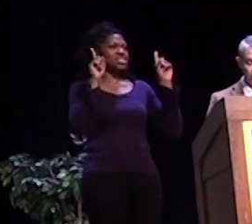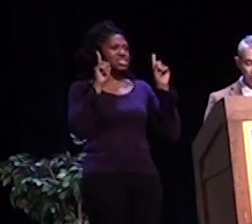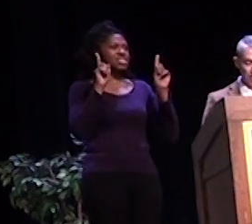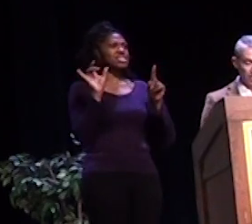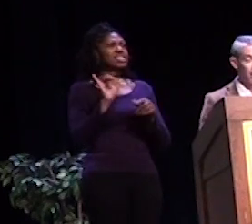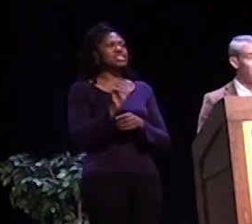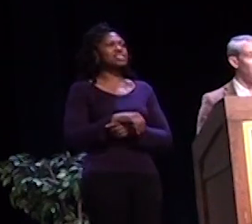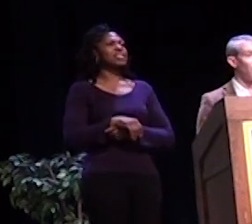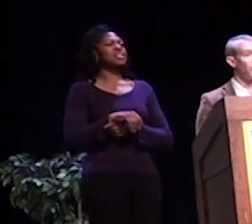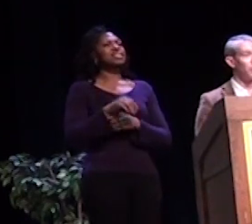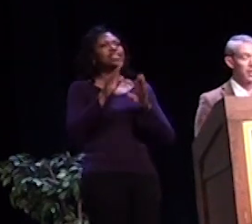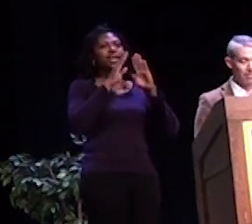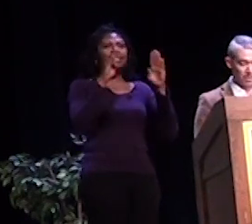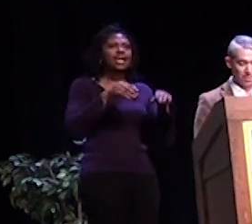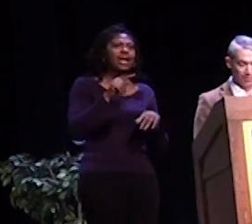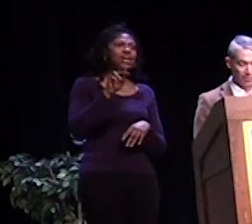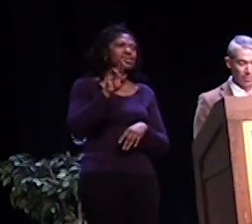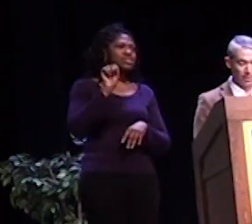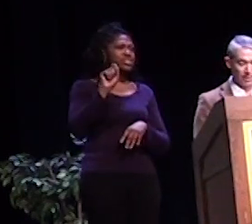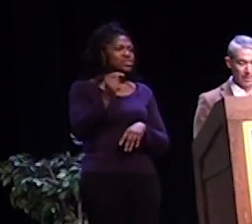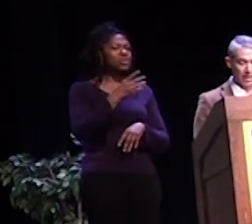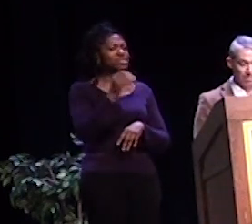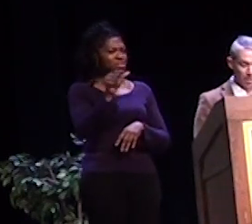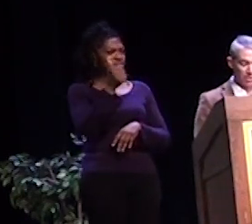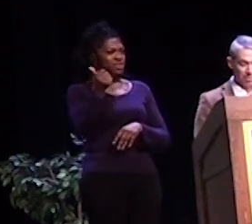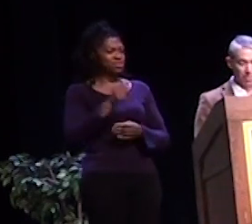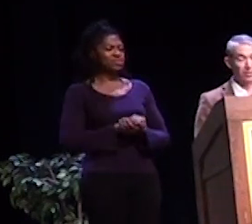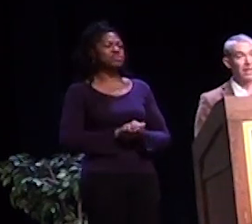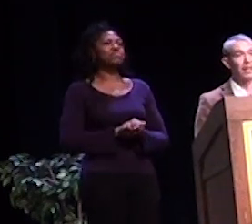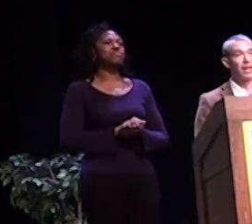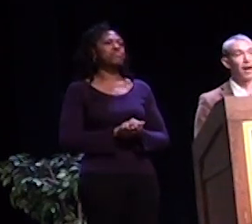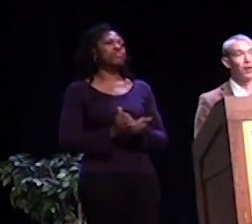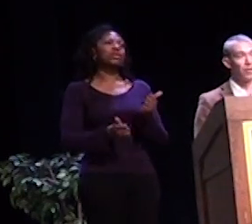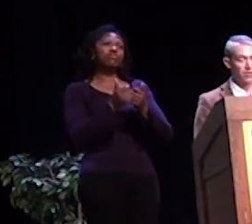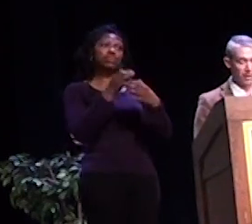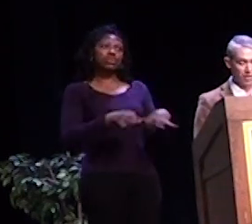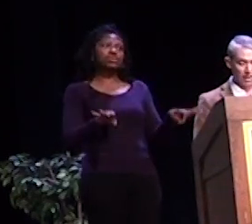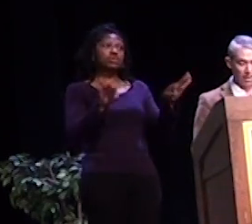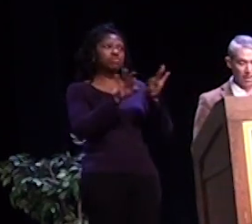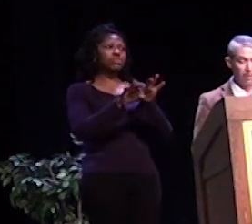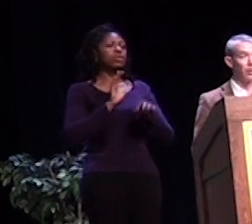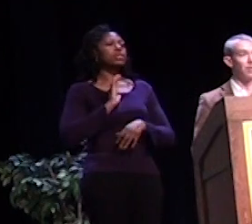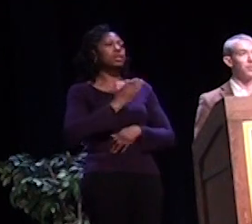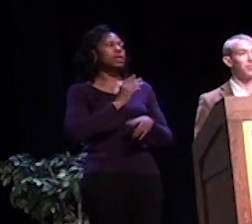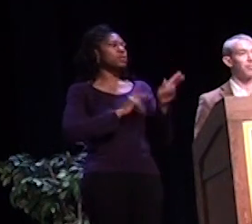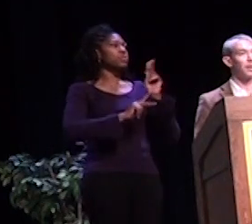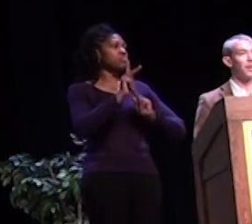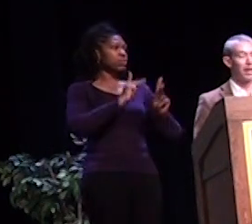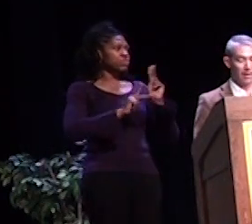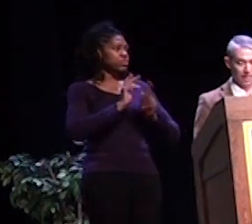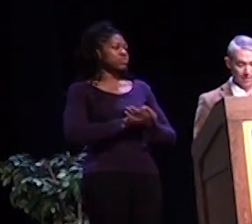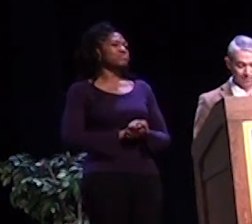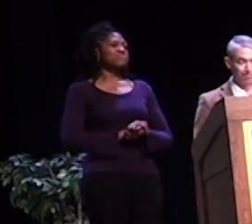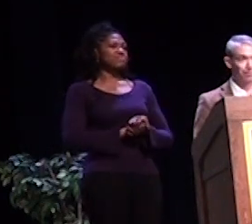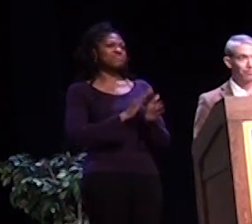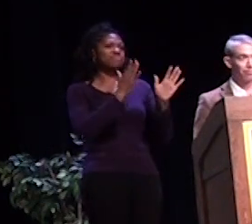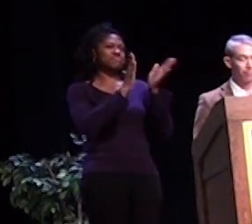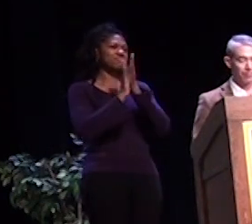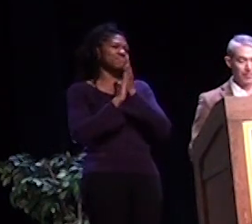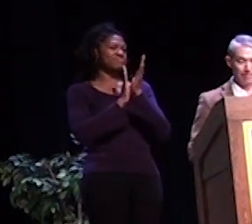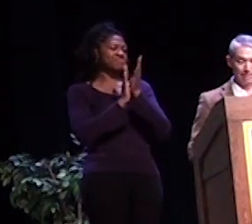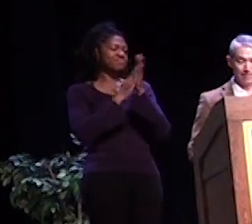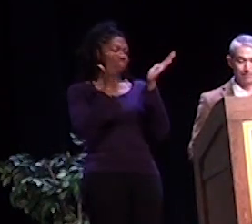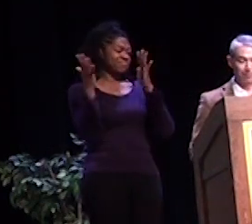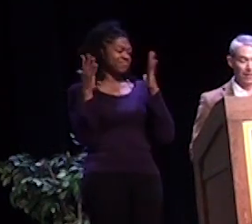the Housing Trust, all those that I mentioned before, and most importantly, our residents in our neighborhoods.